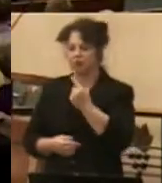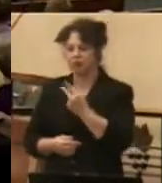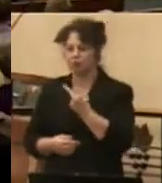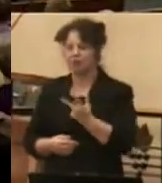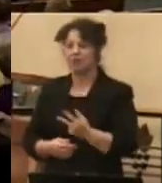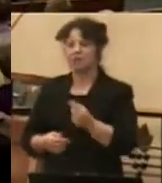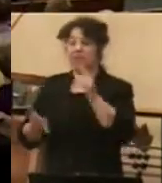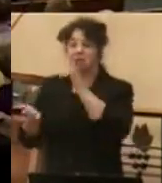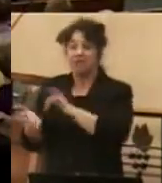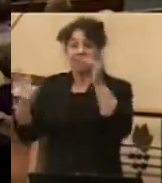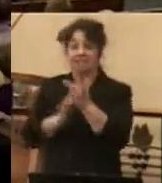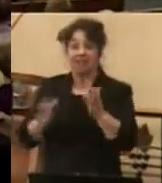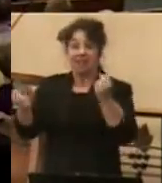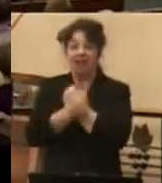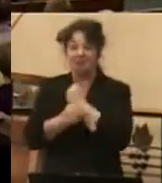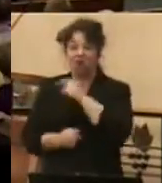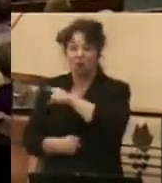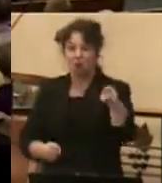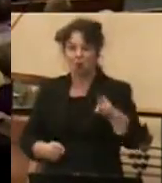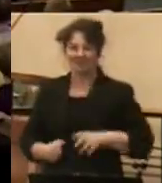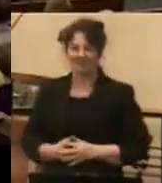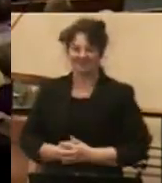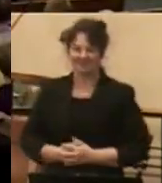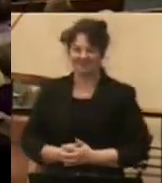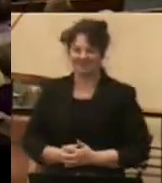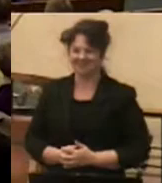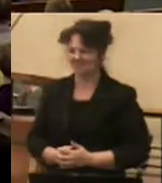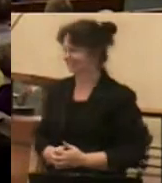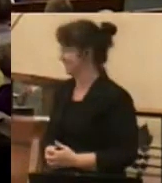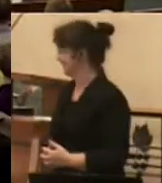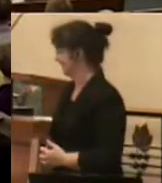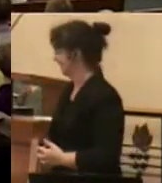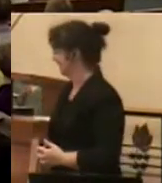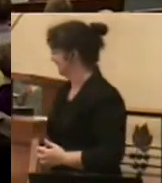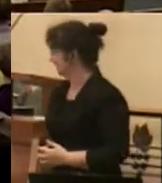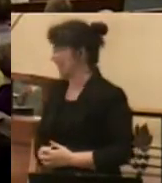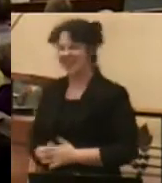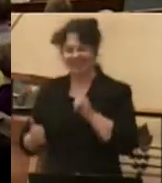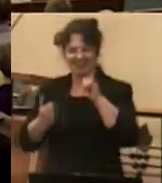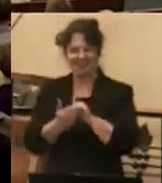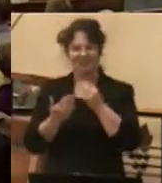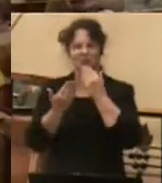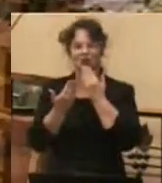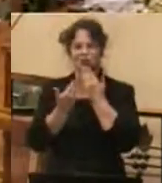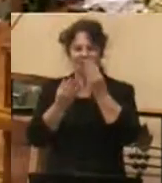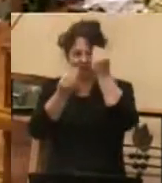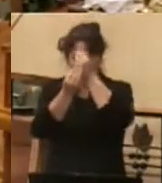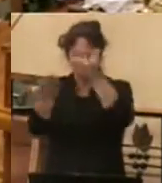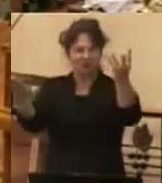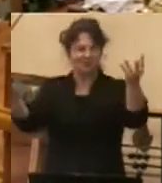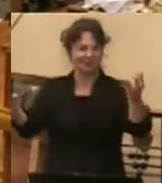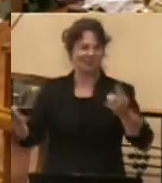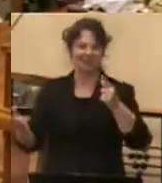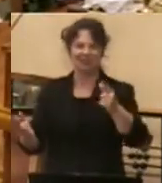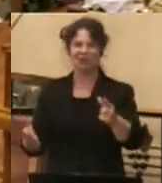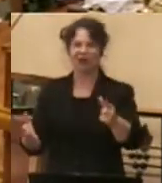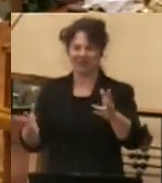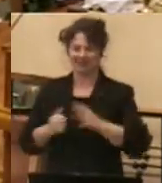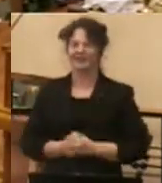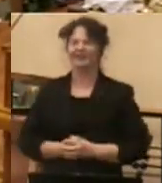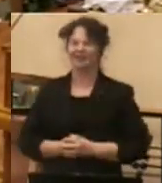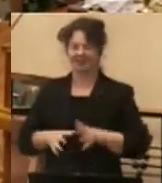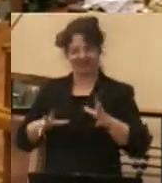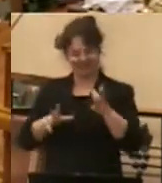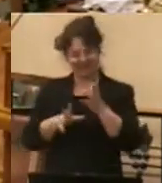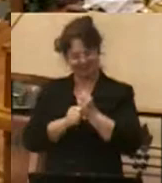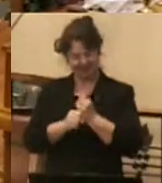3. Jesus loves you. Well, here is the good news. Now you have received it, and you've also shared